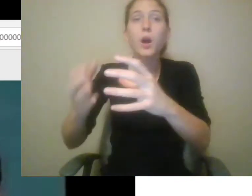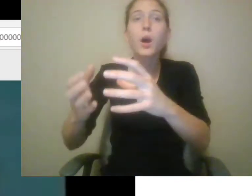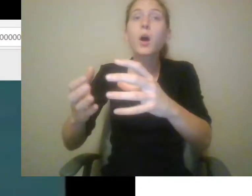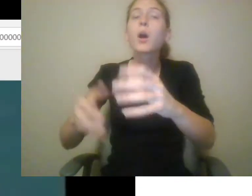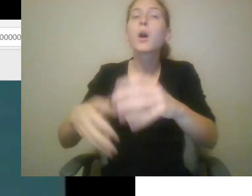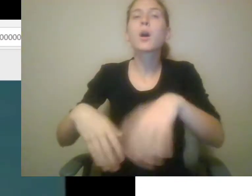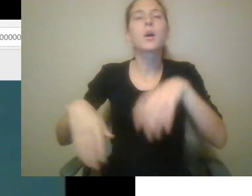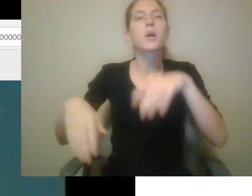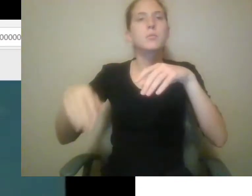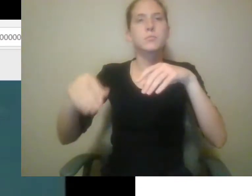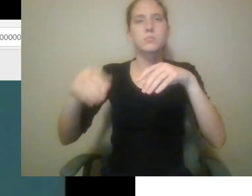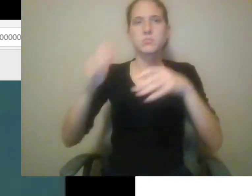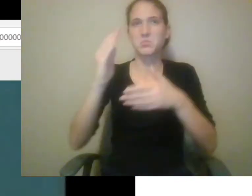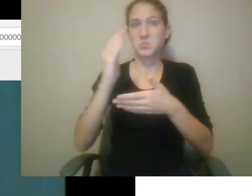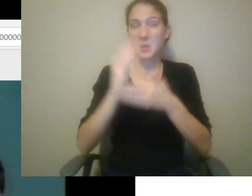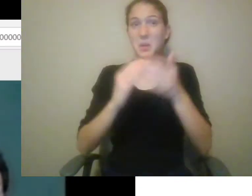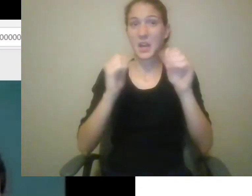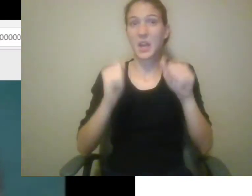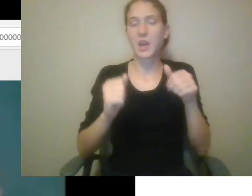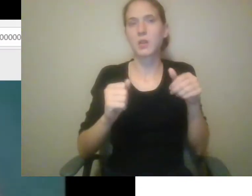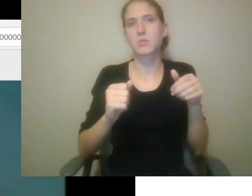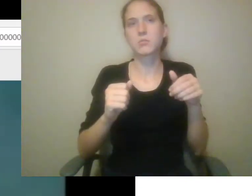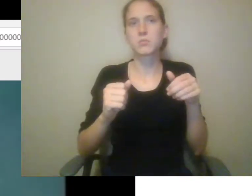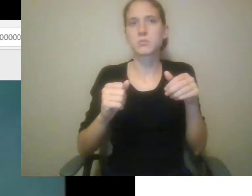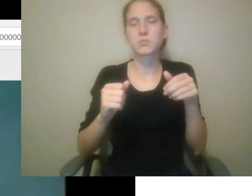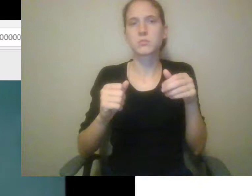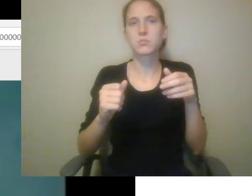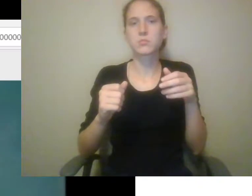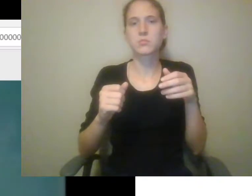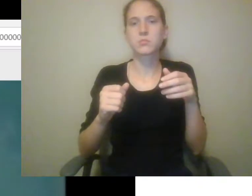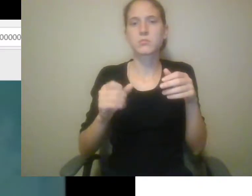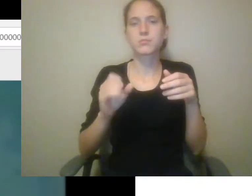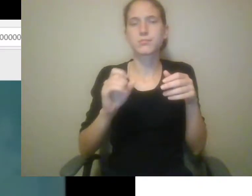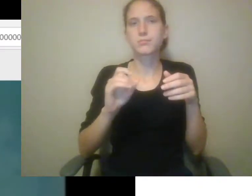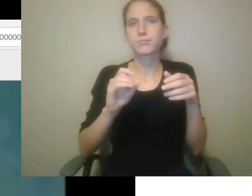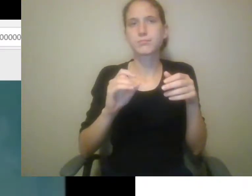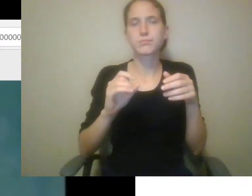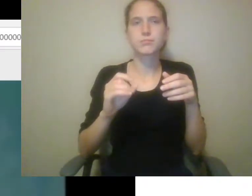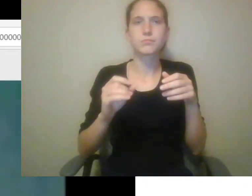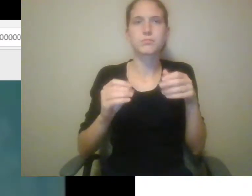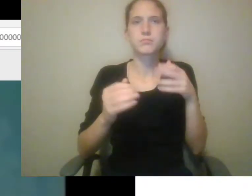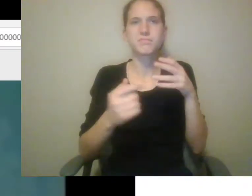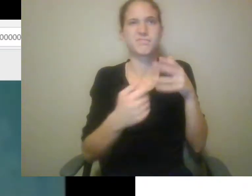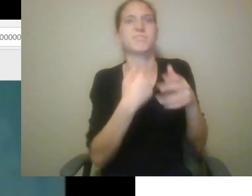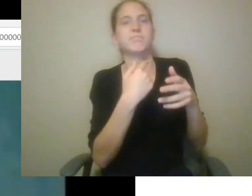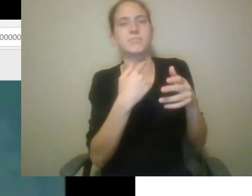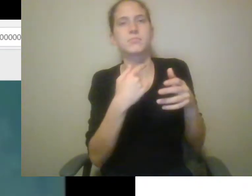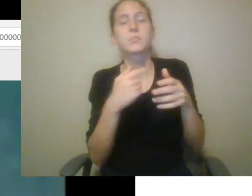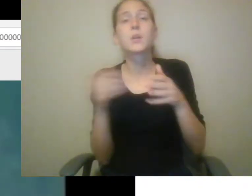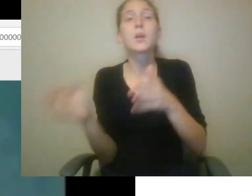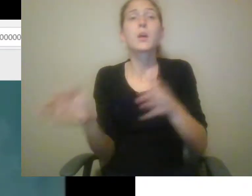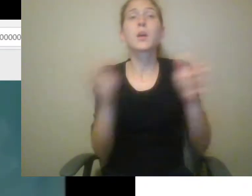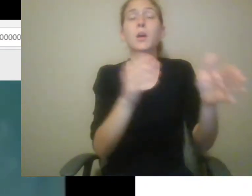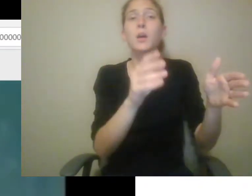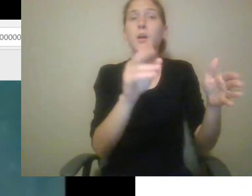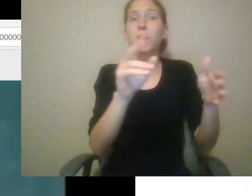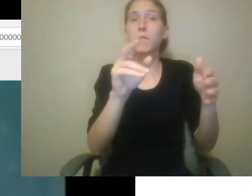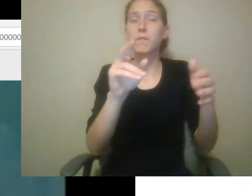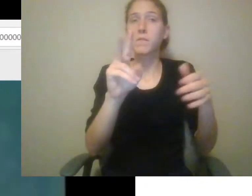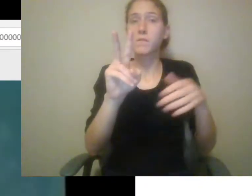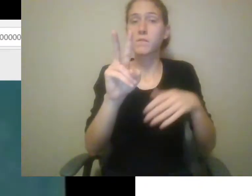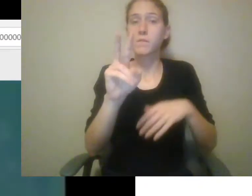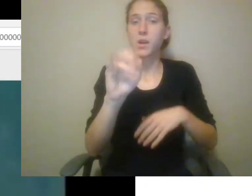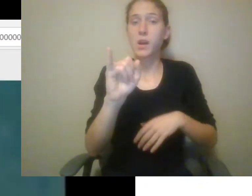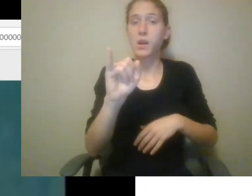example, a virus. All right, when we look at a virus doesn't even bother going through a pore in the cell membrane.